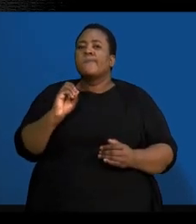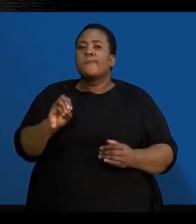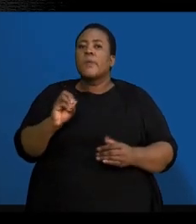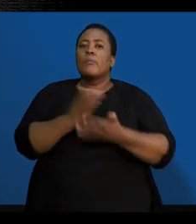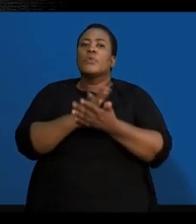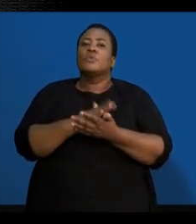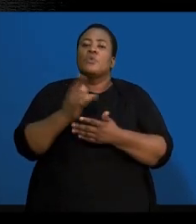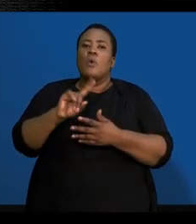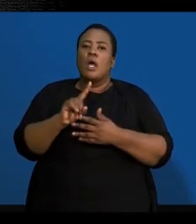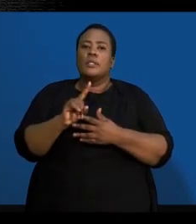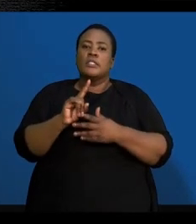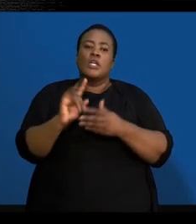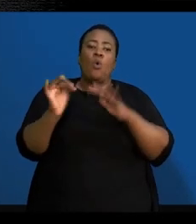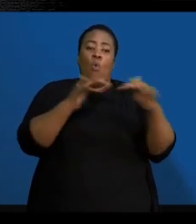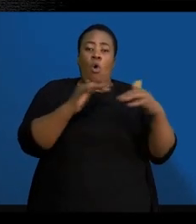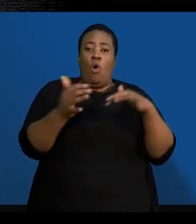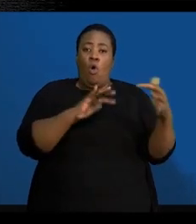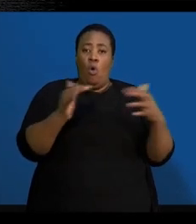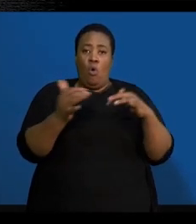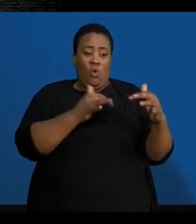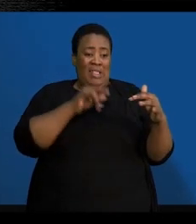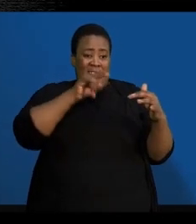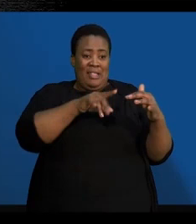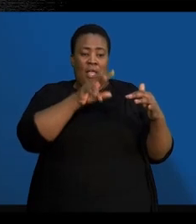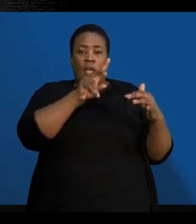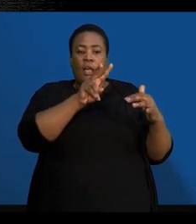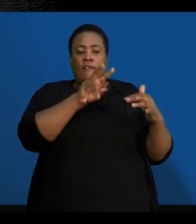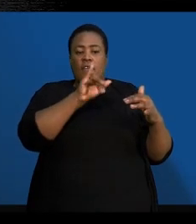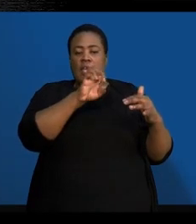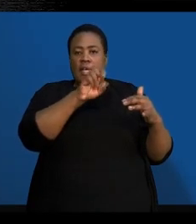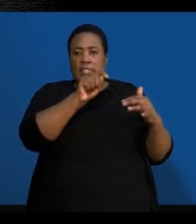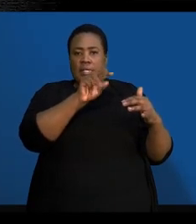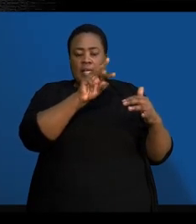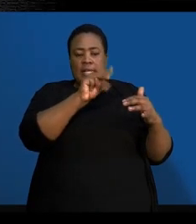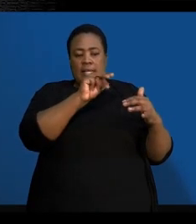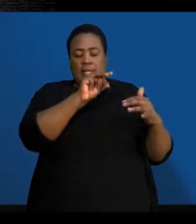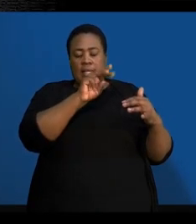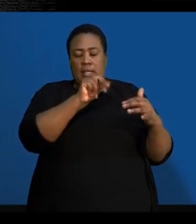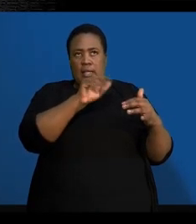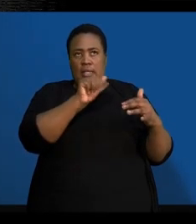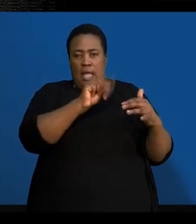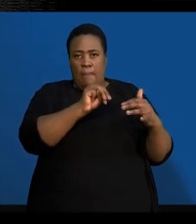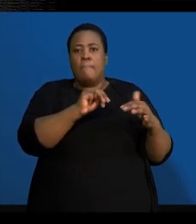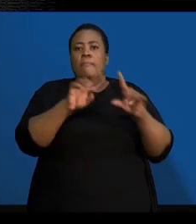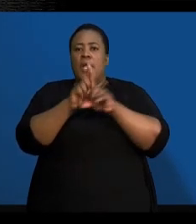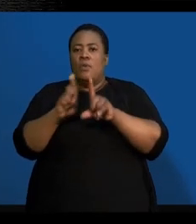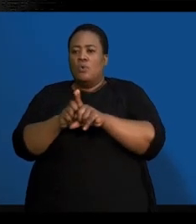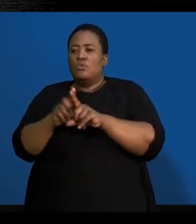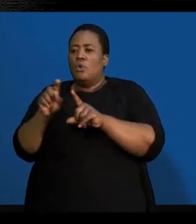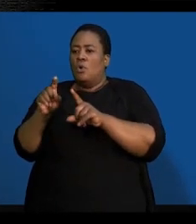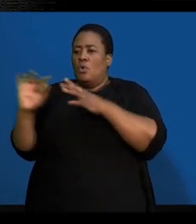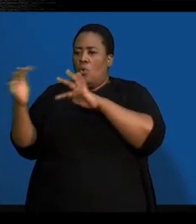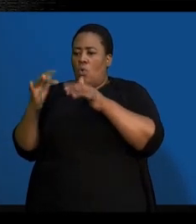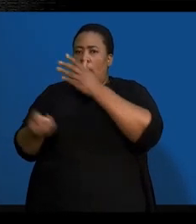between the war in Vietnam and the war in Angola. And you can see the word Angola is